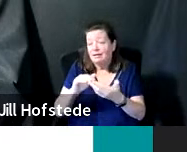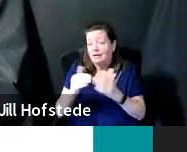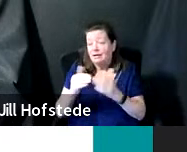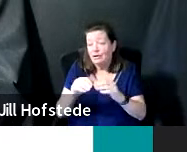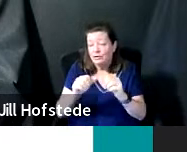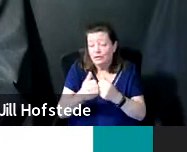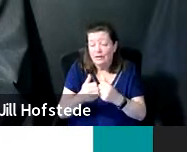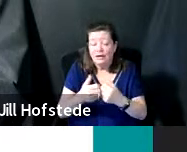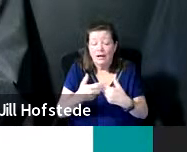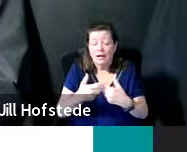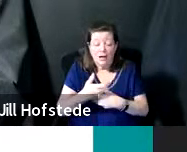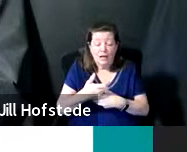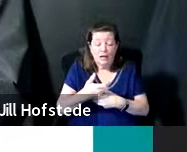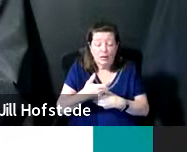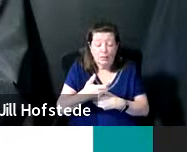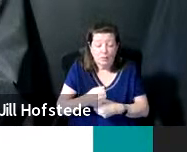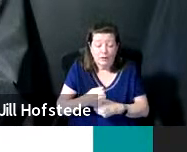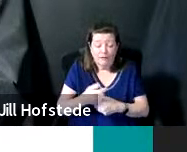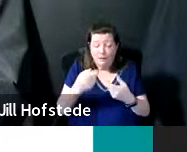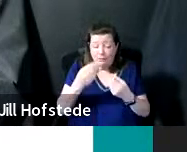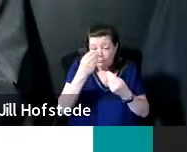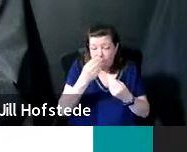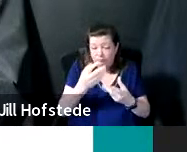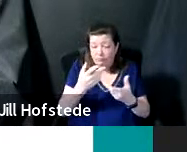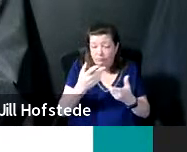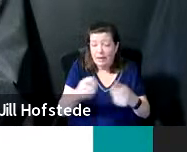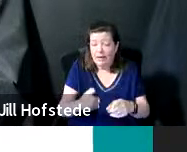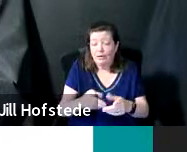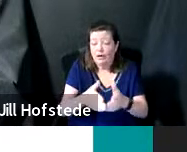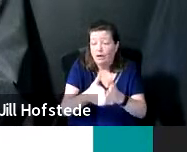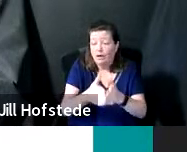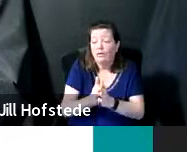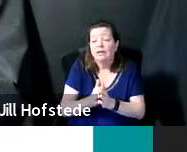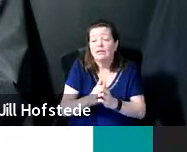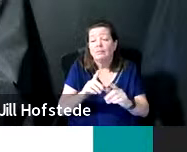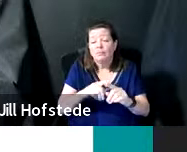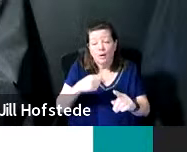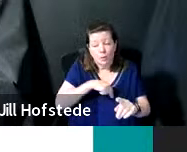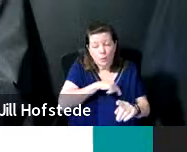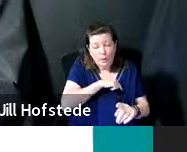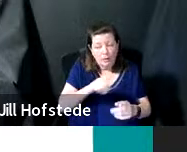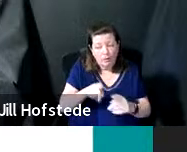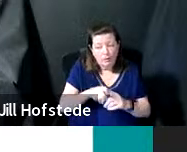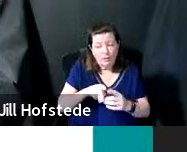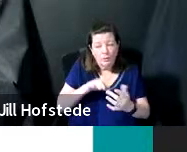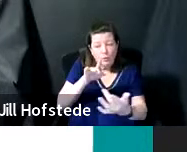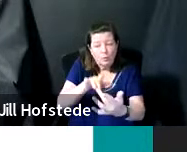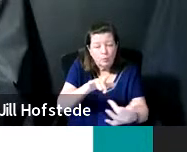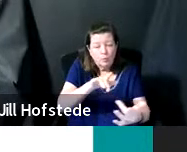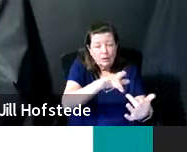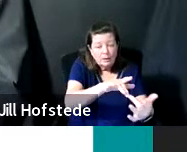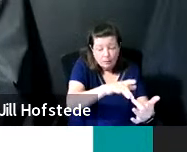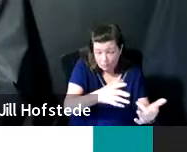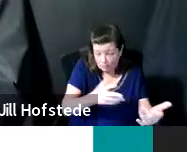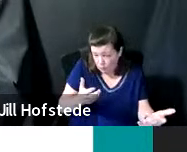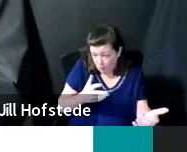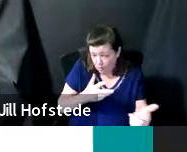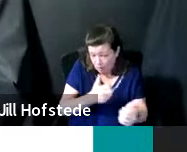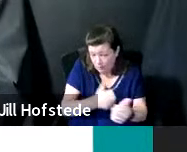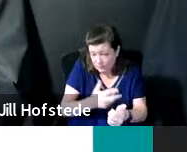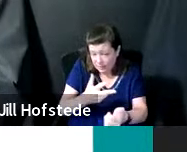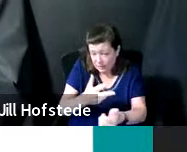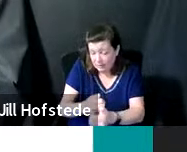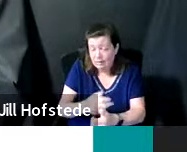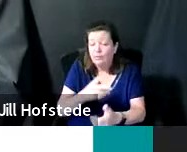briefings are done upon request, but also we do proactively reach out to these groups to ask them if they'd like updates and to engage with them and their